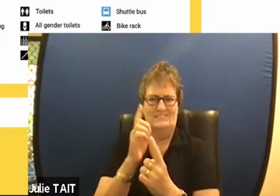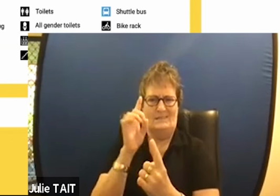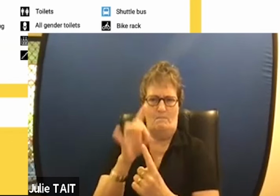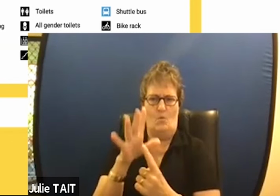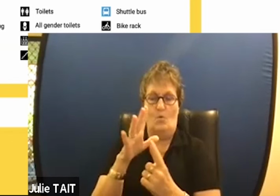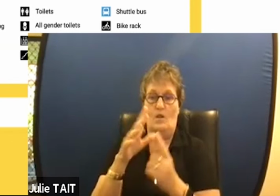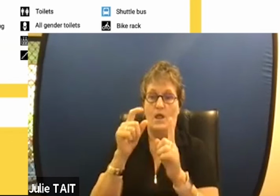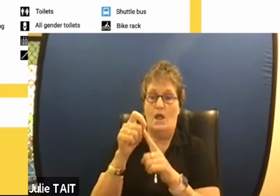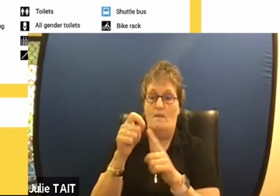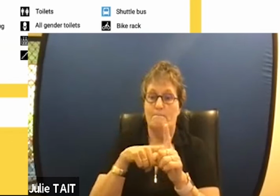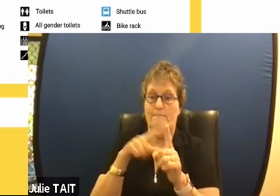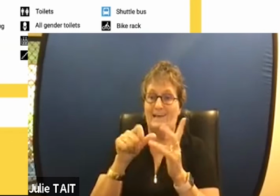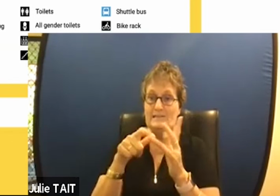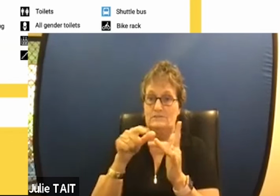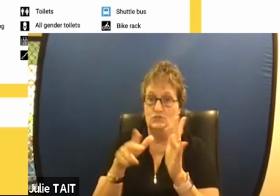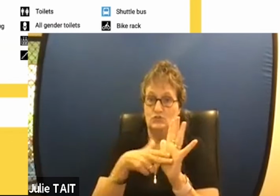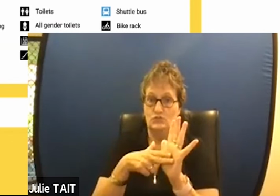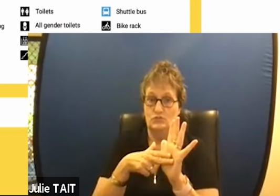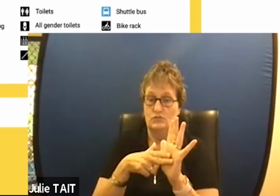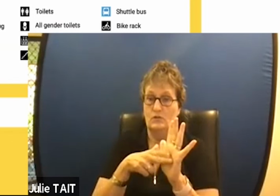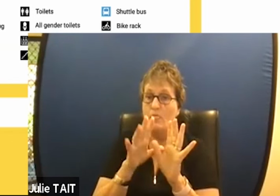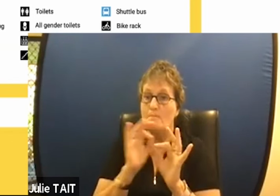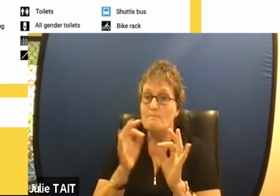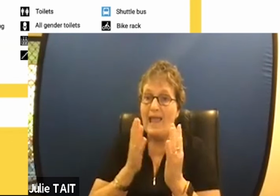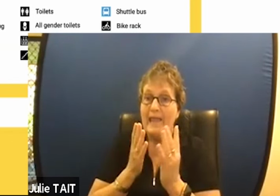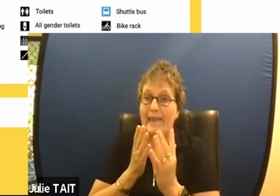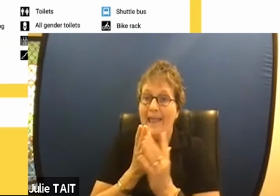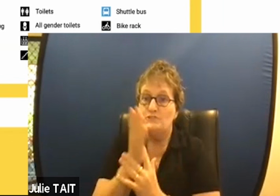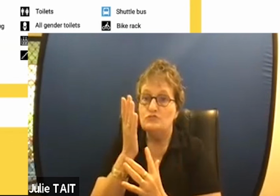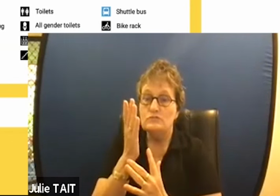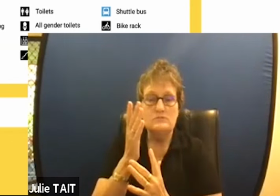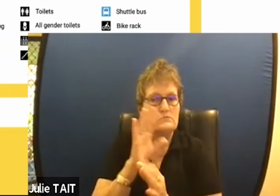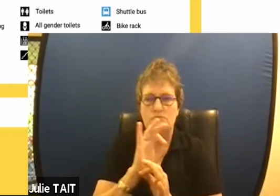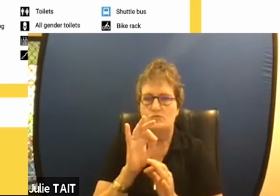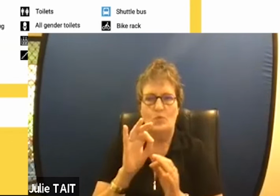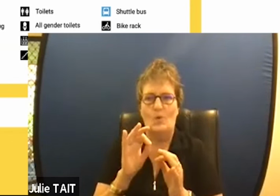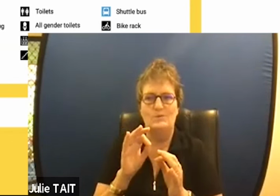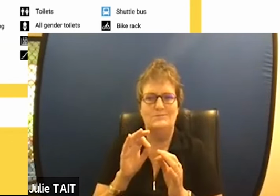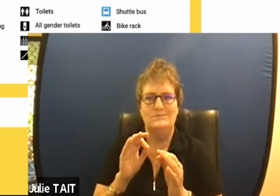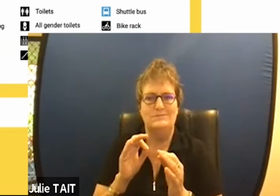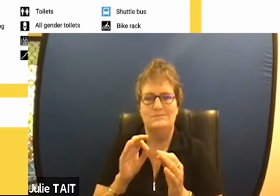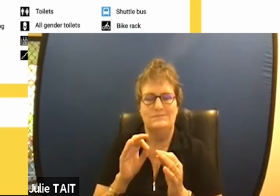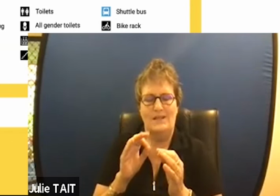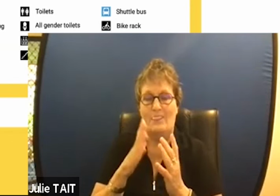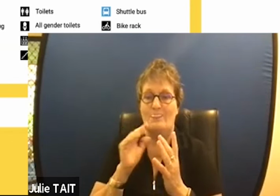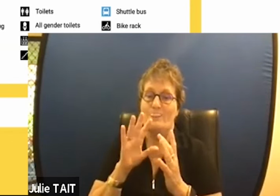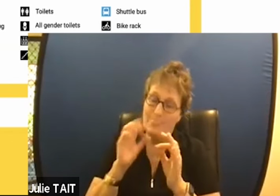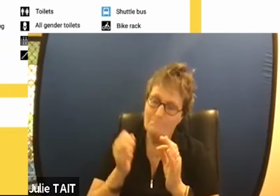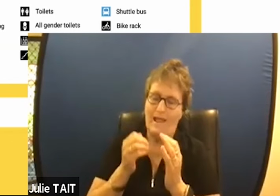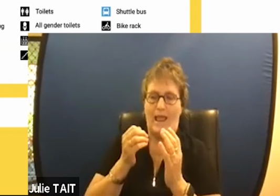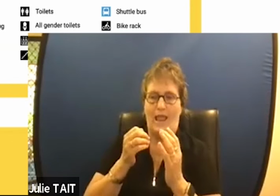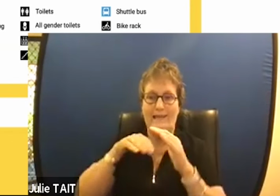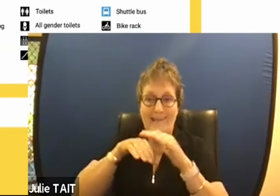Paddington, the main entrance is not accessible. If you go to where you're directed, which is the number one entrance, you'll find a lot of stairs